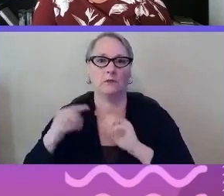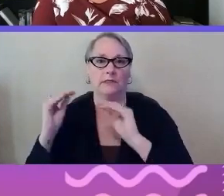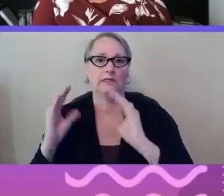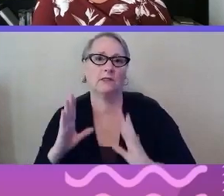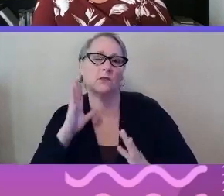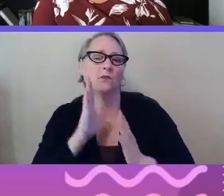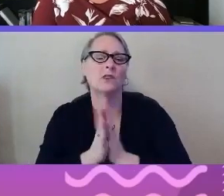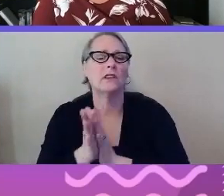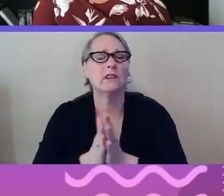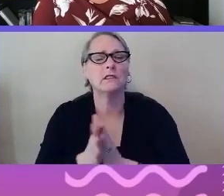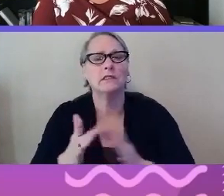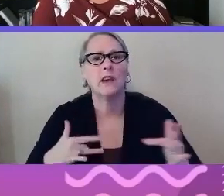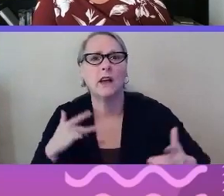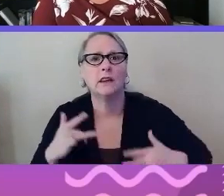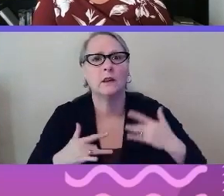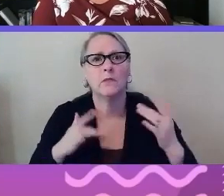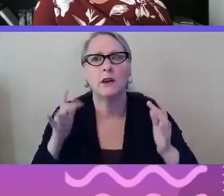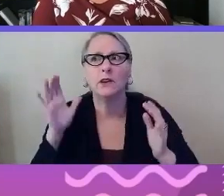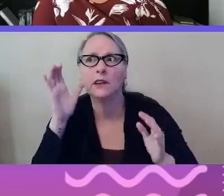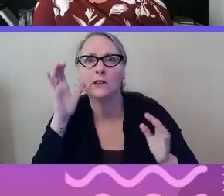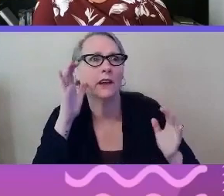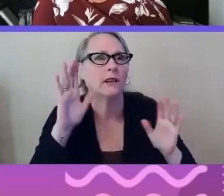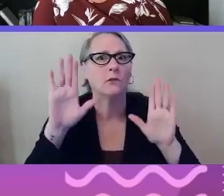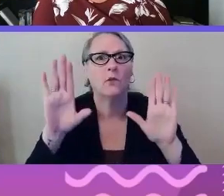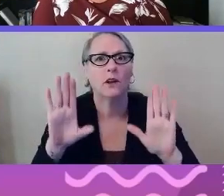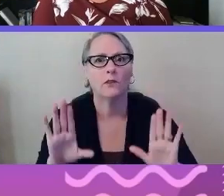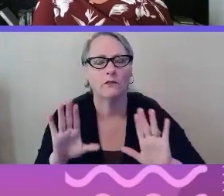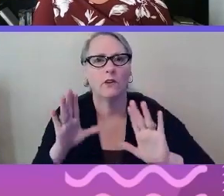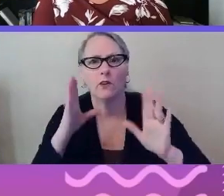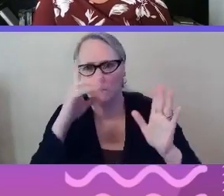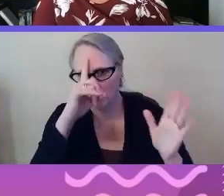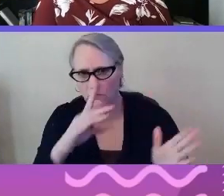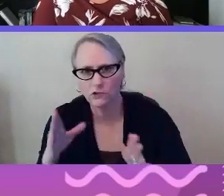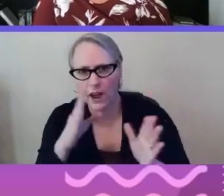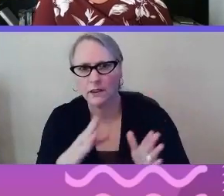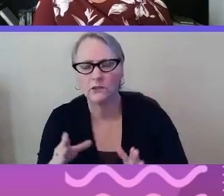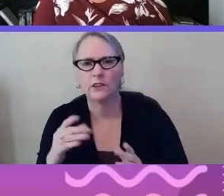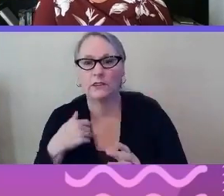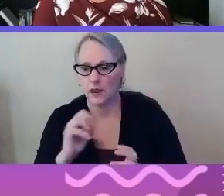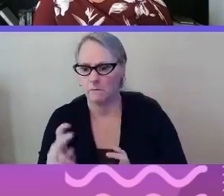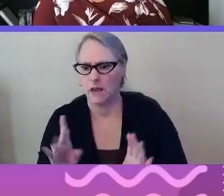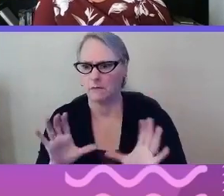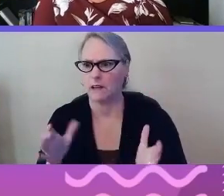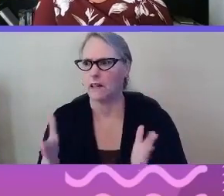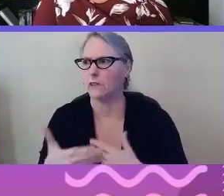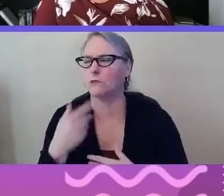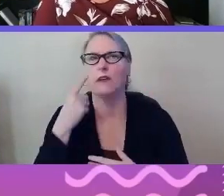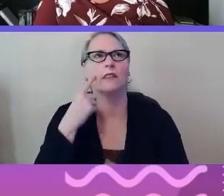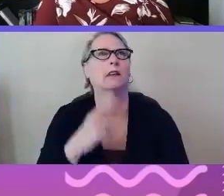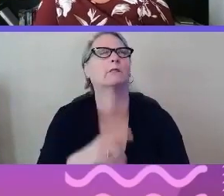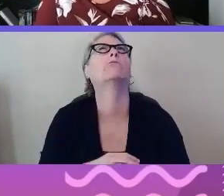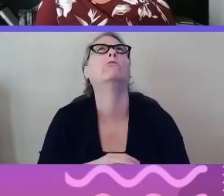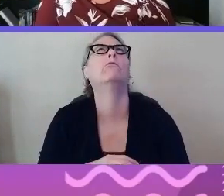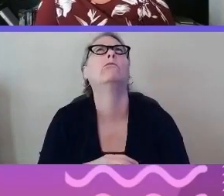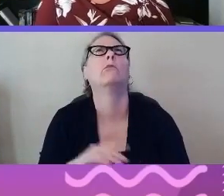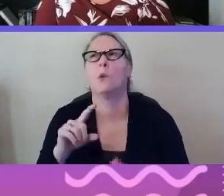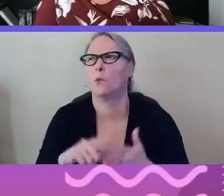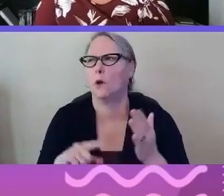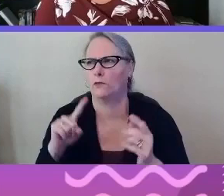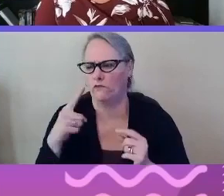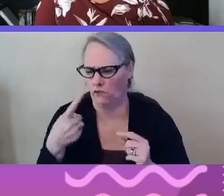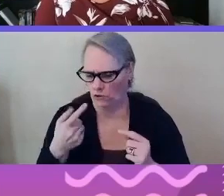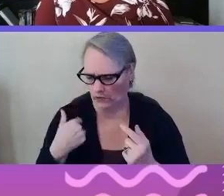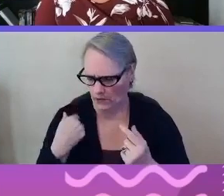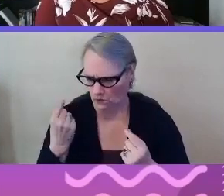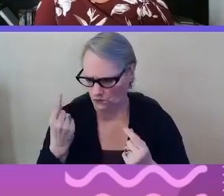about going and hearing all these wonderful things. And then I would get back to my classroom and I would think, oh no, what's the first thing I should do? And how should I start?